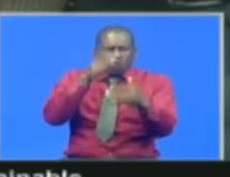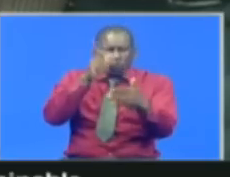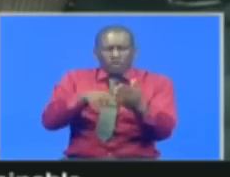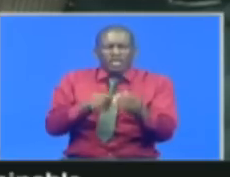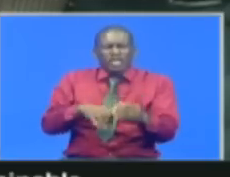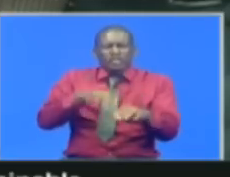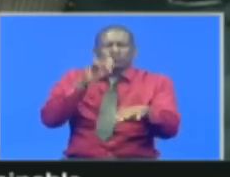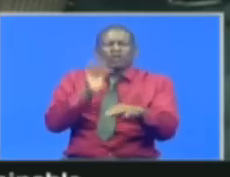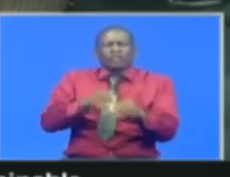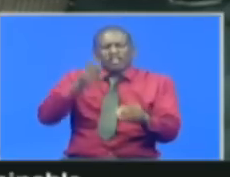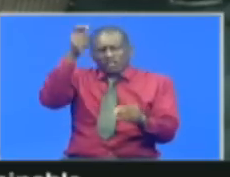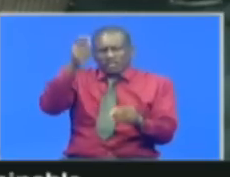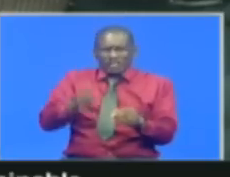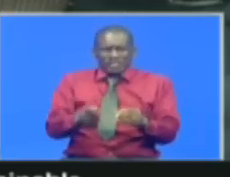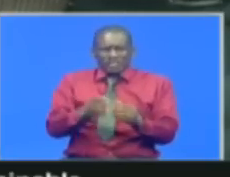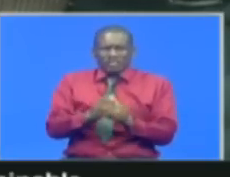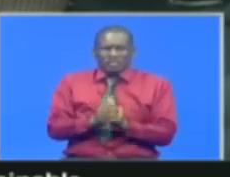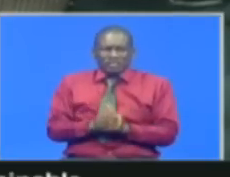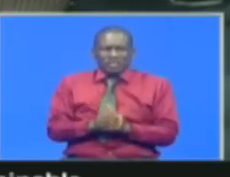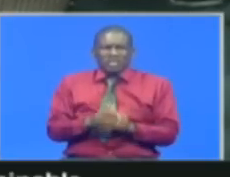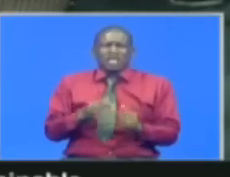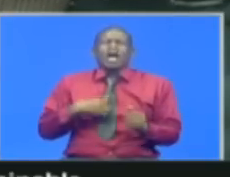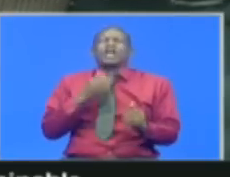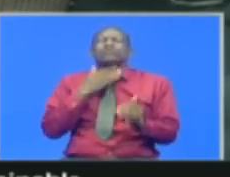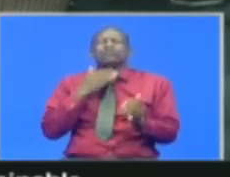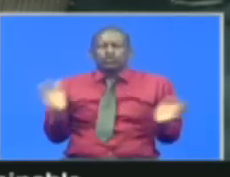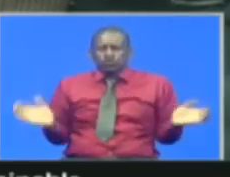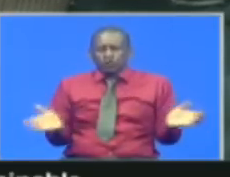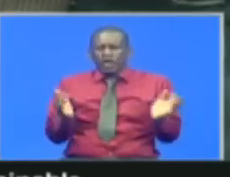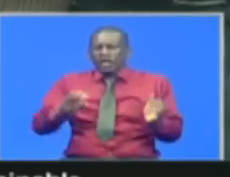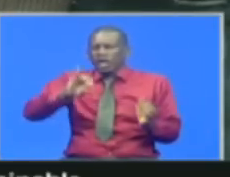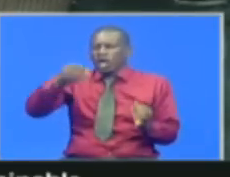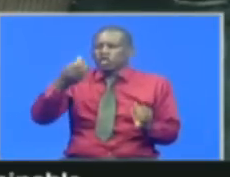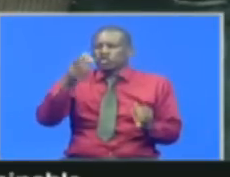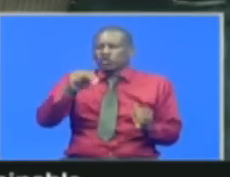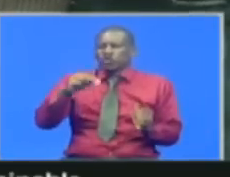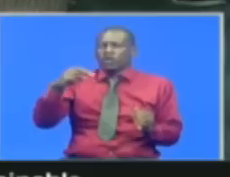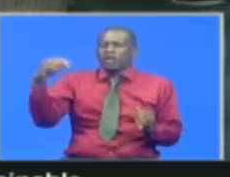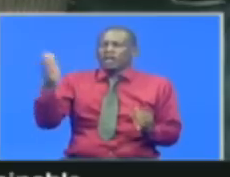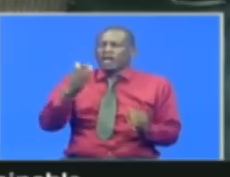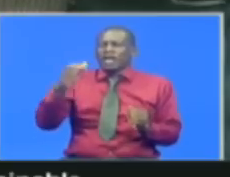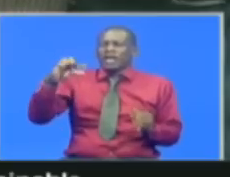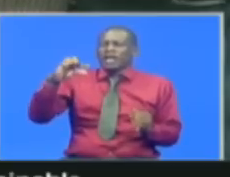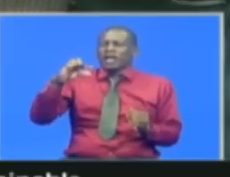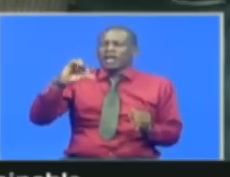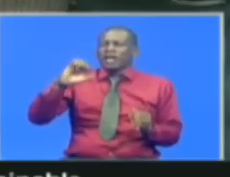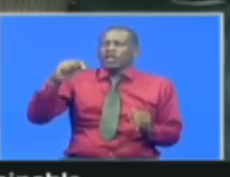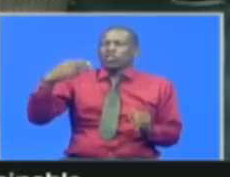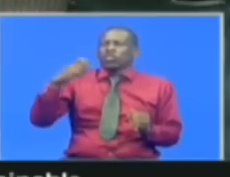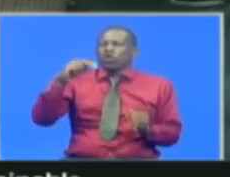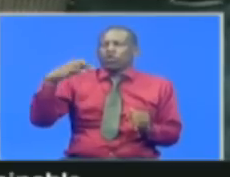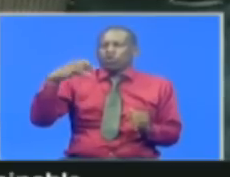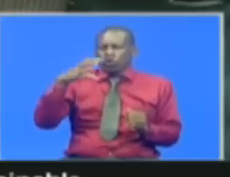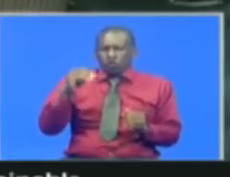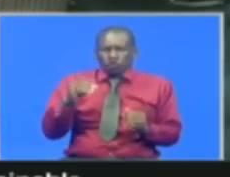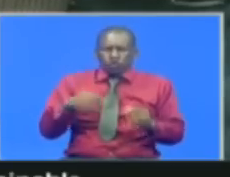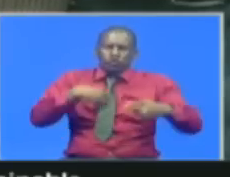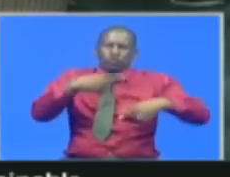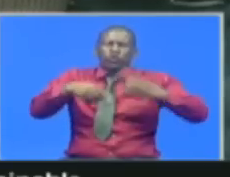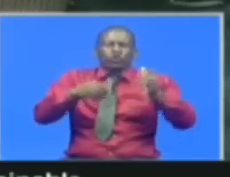justice. I would encourage John Githongo to exhaust the chain of